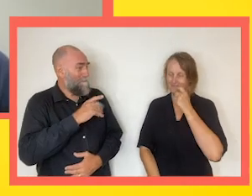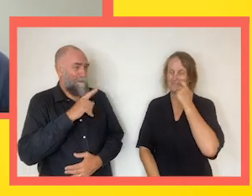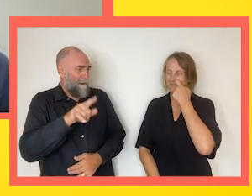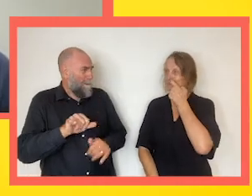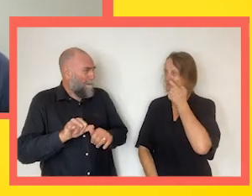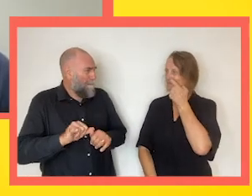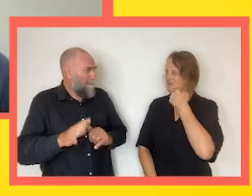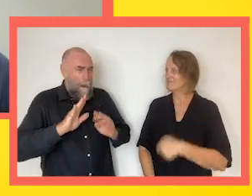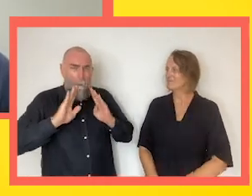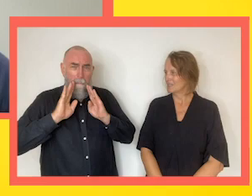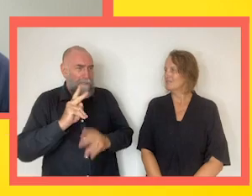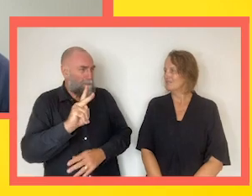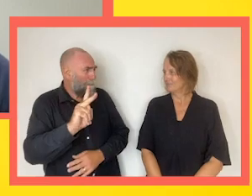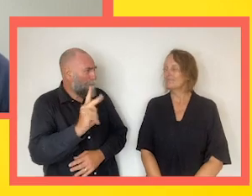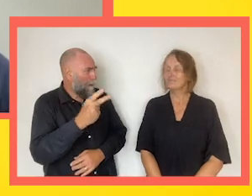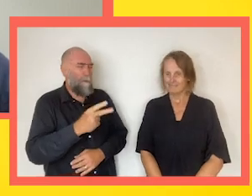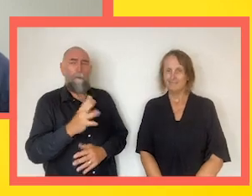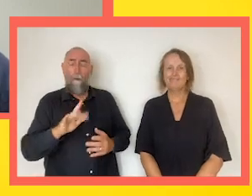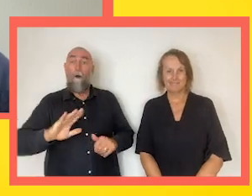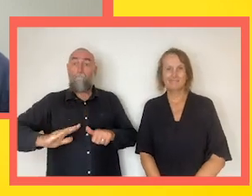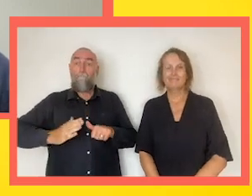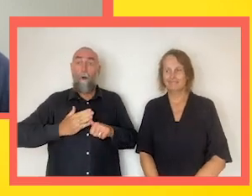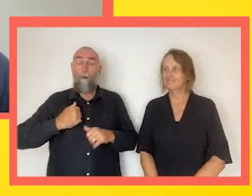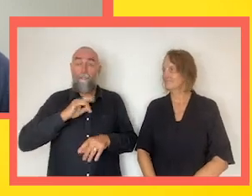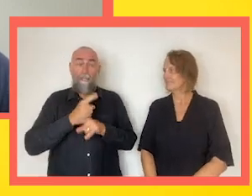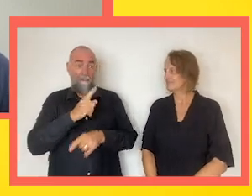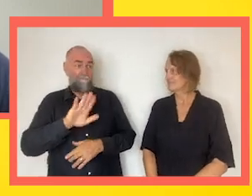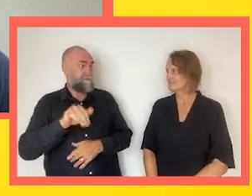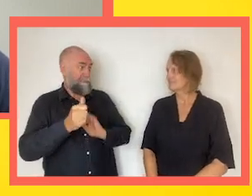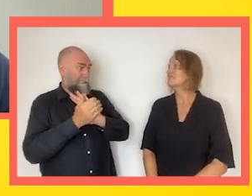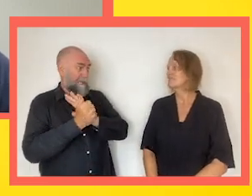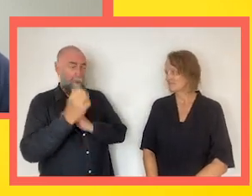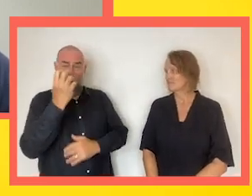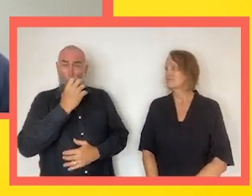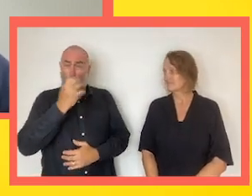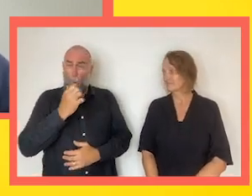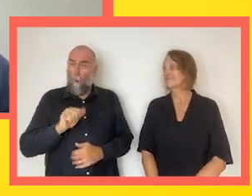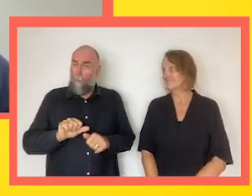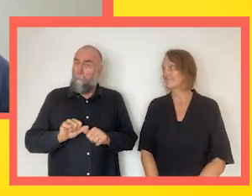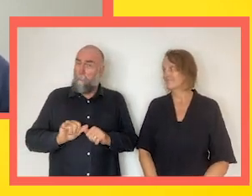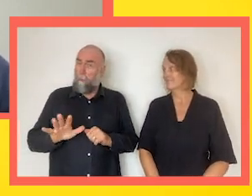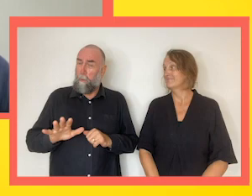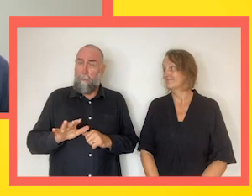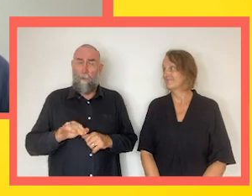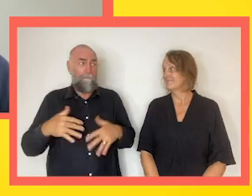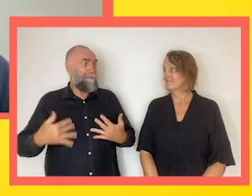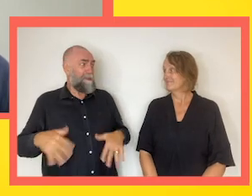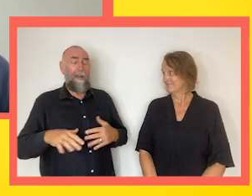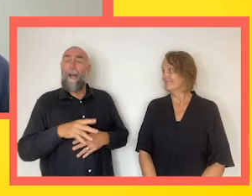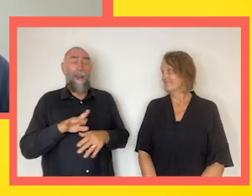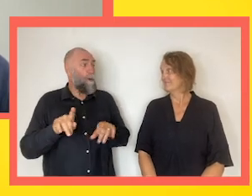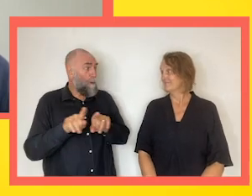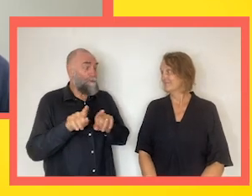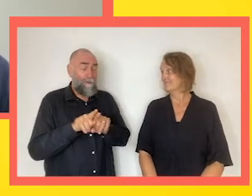how bloody amazing are they? Firstly, good talent. They're good, great talkers.